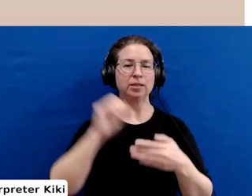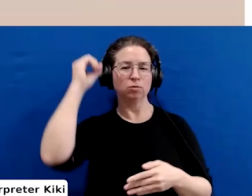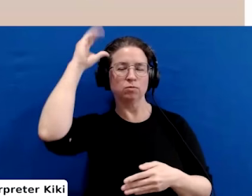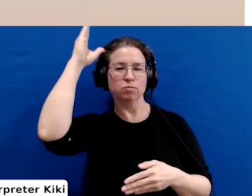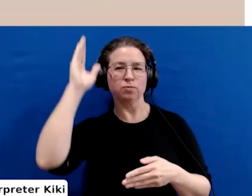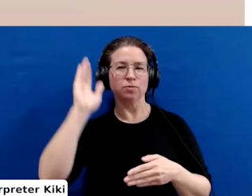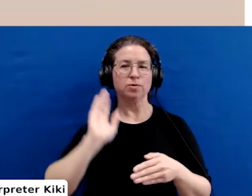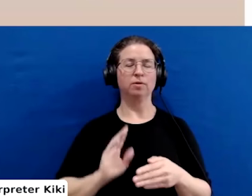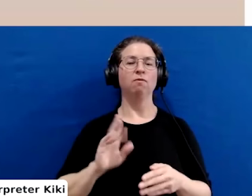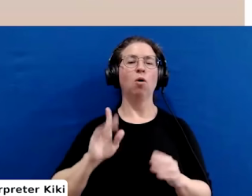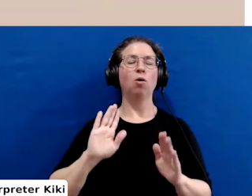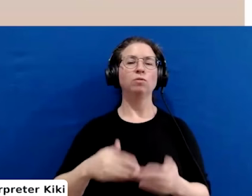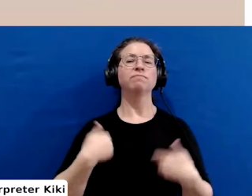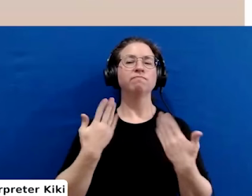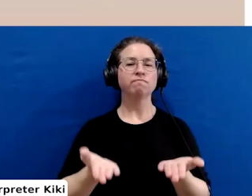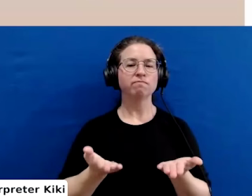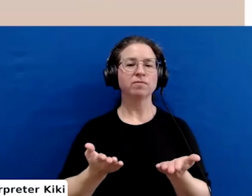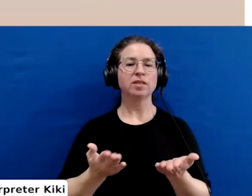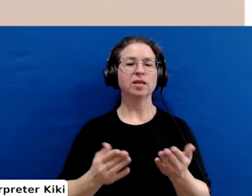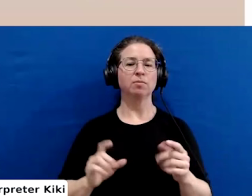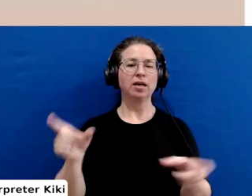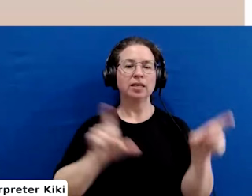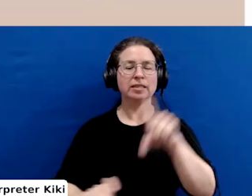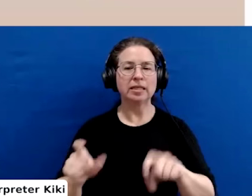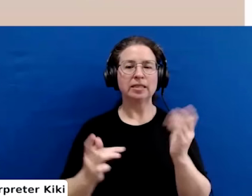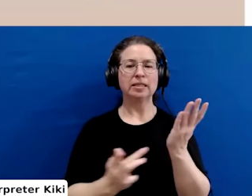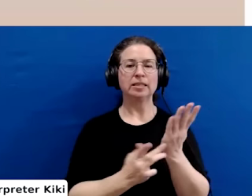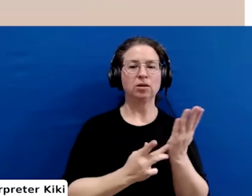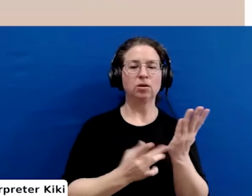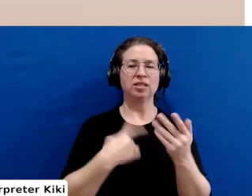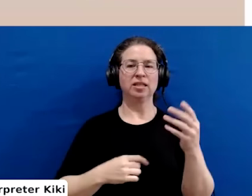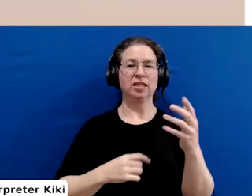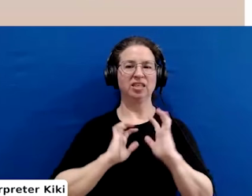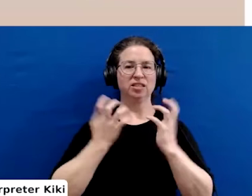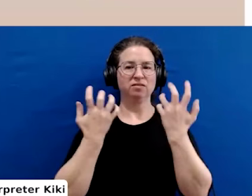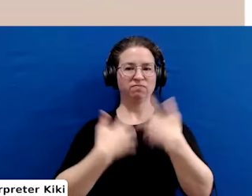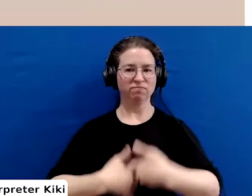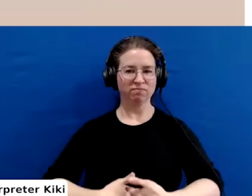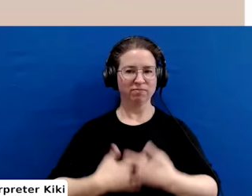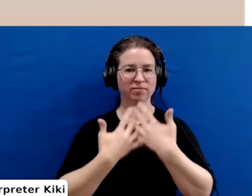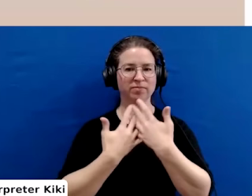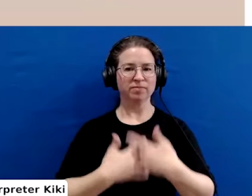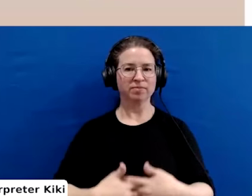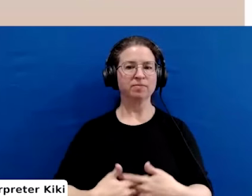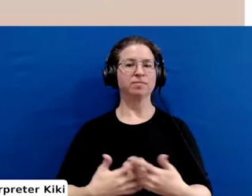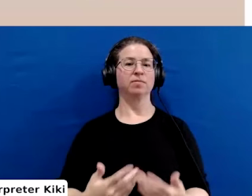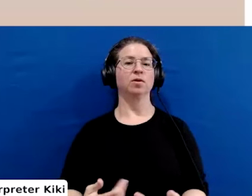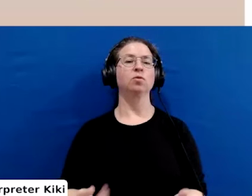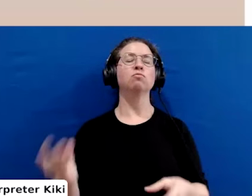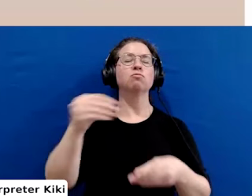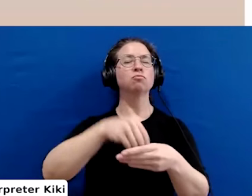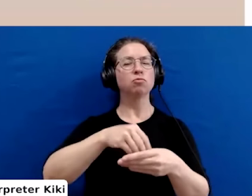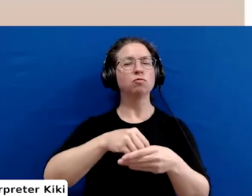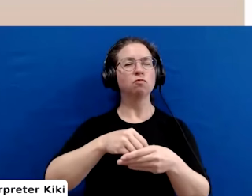engineering, to contribute robust and practical thinking to Australia's big debates through advocacy and the